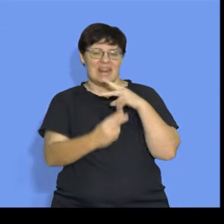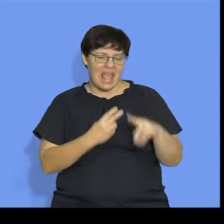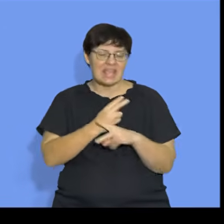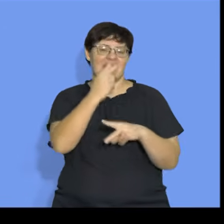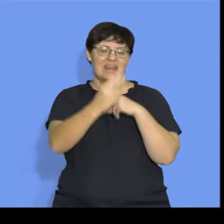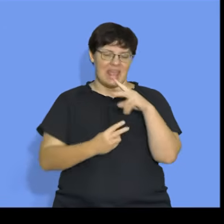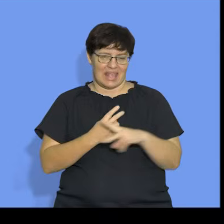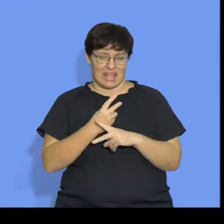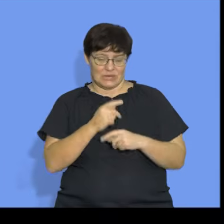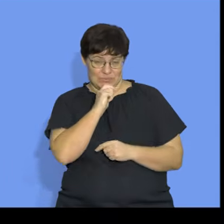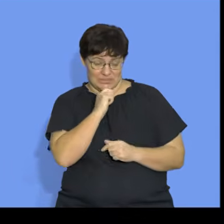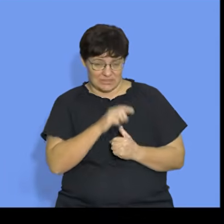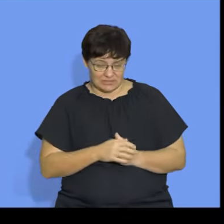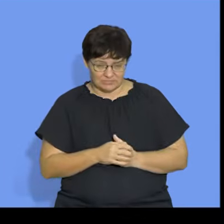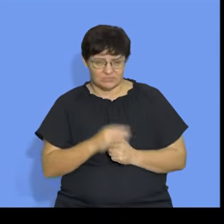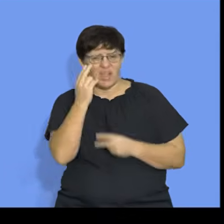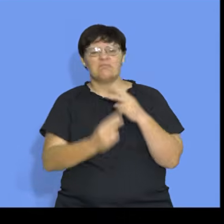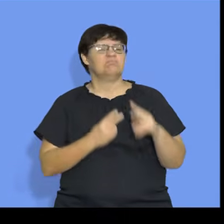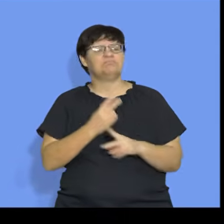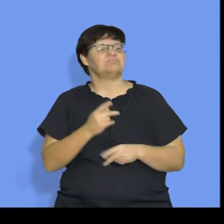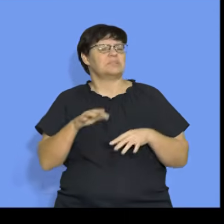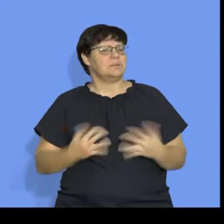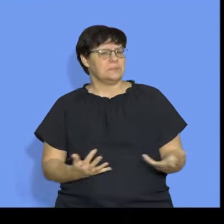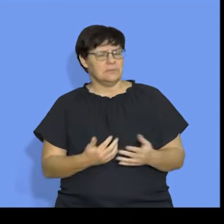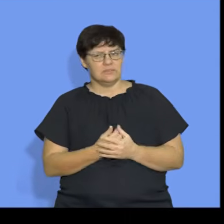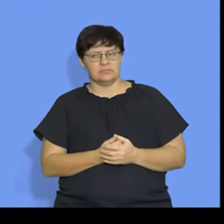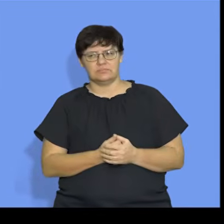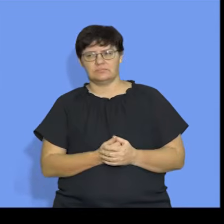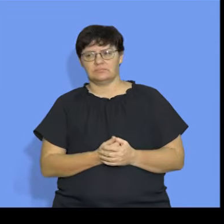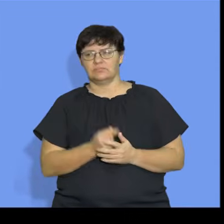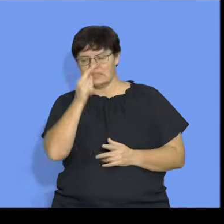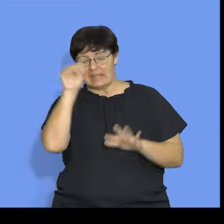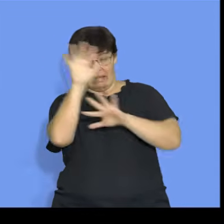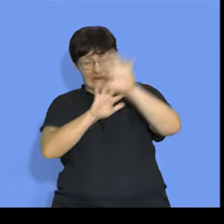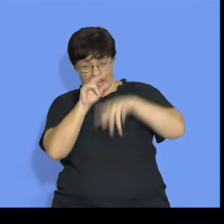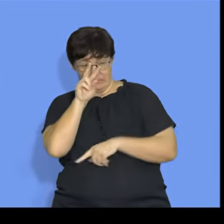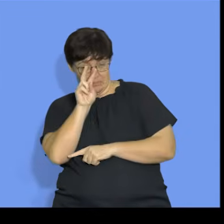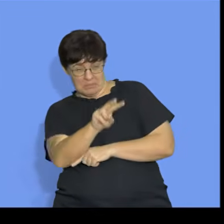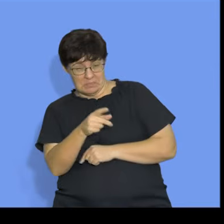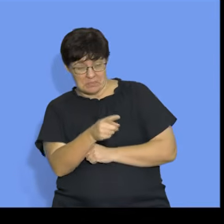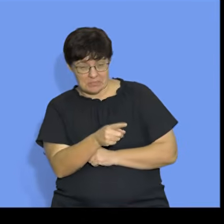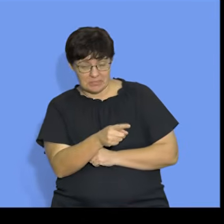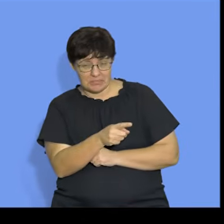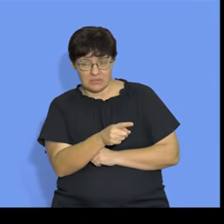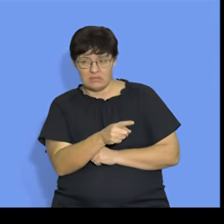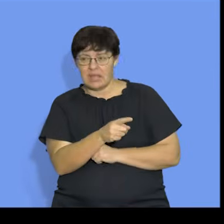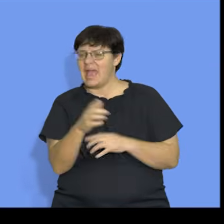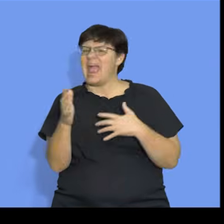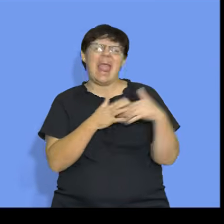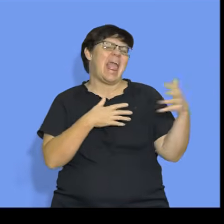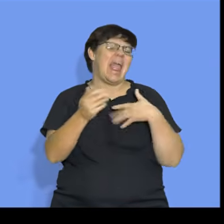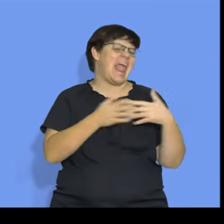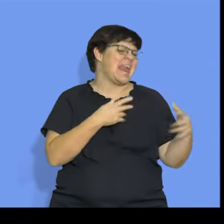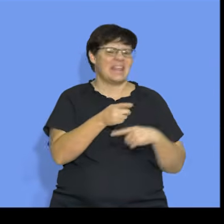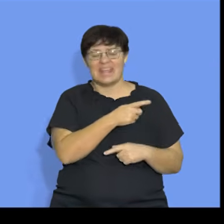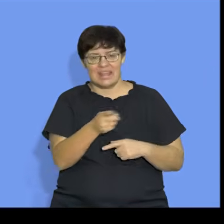it? The recycling comes in, have a look at this color. Right, any kind of organism